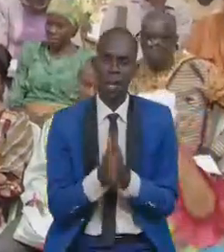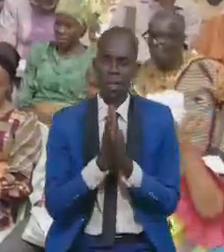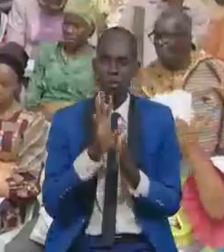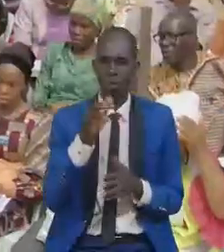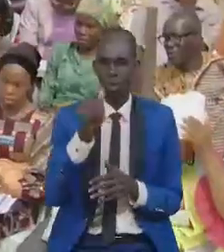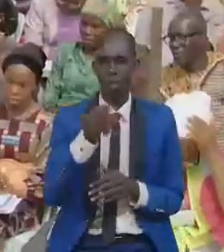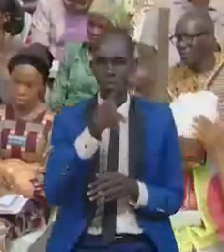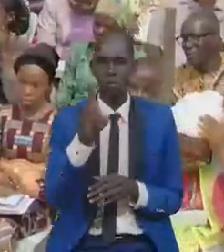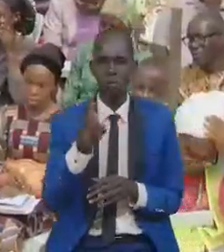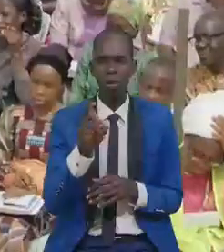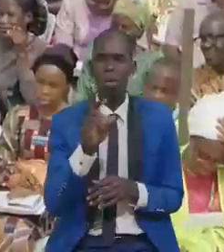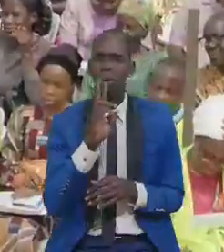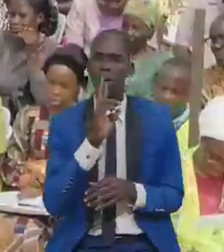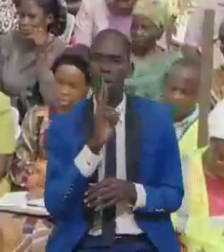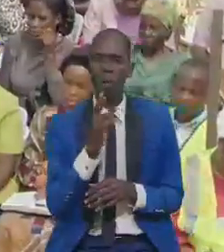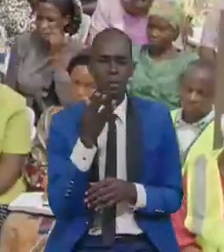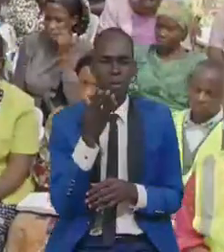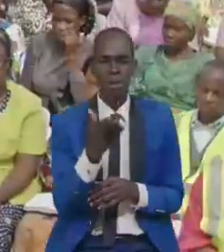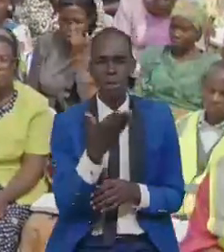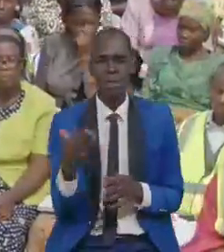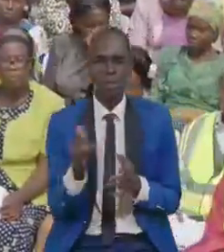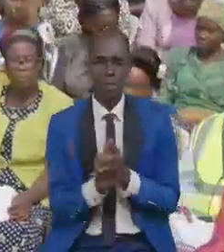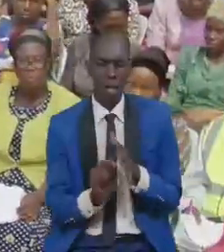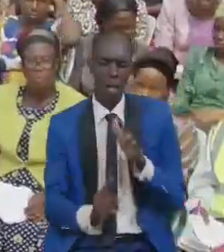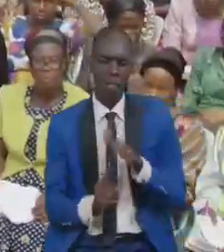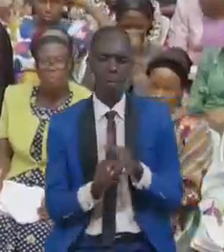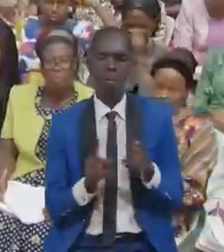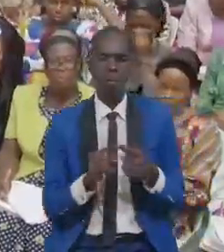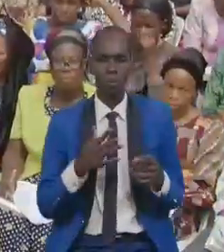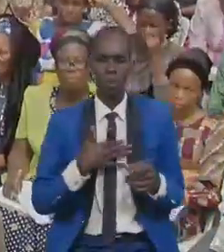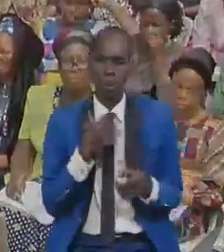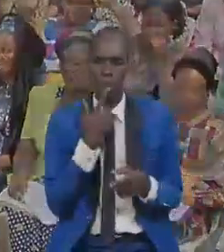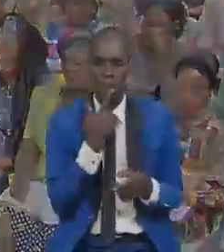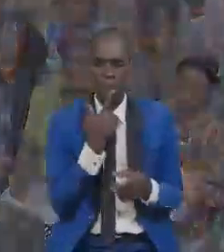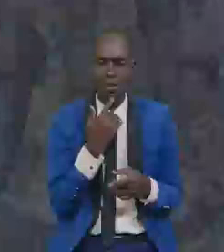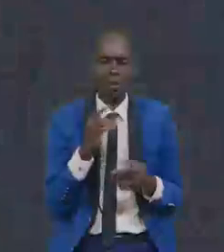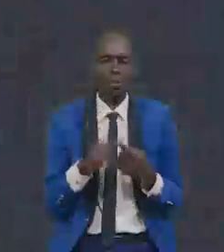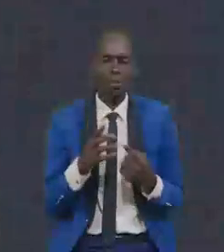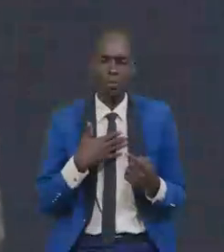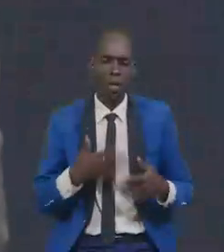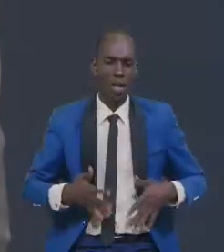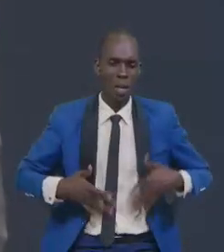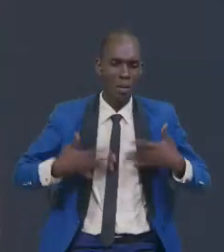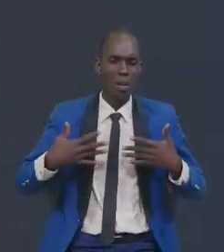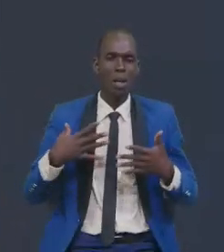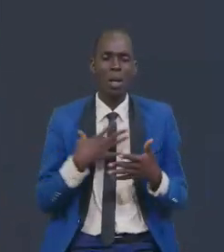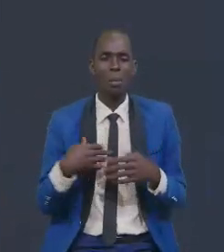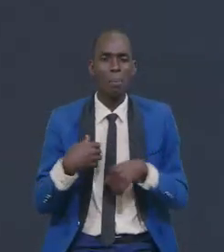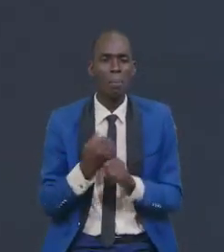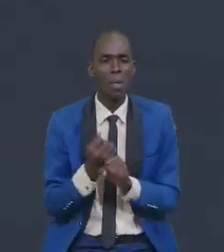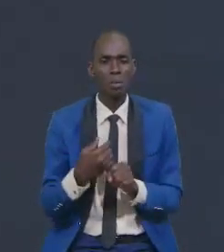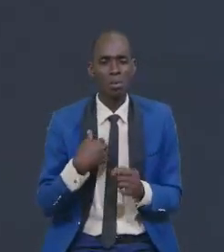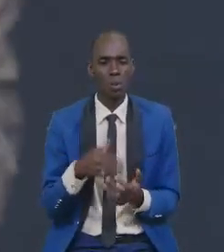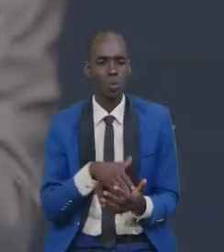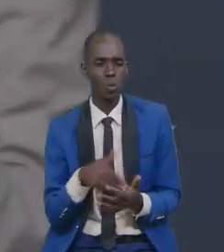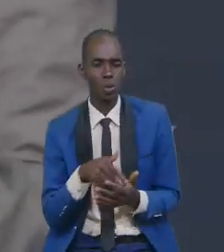that come into my mouth and they make me weak? And they make me without strength? Are